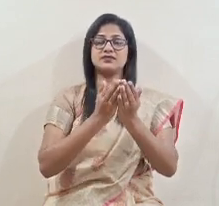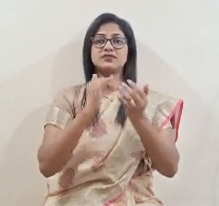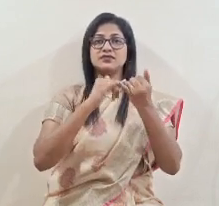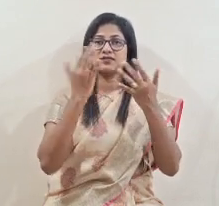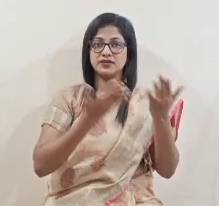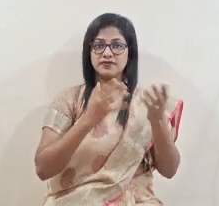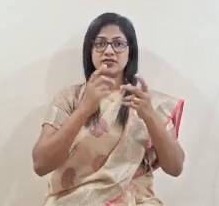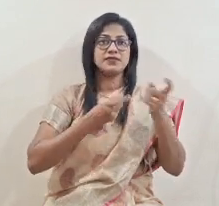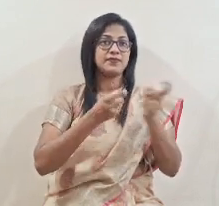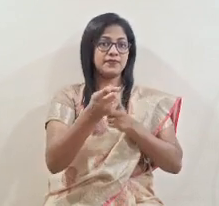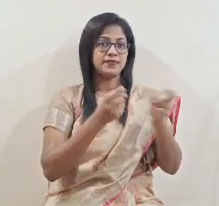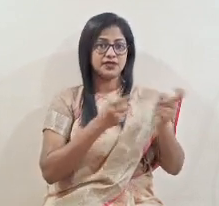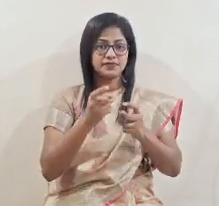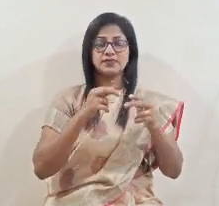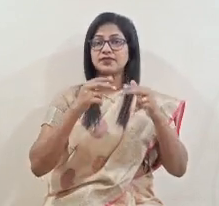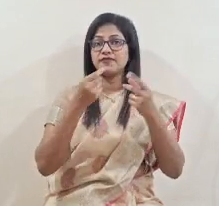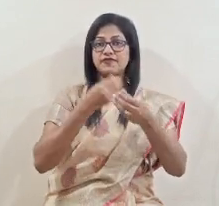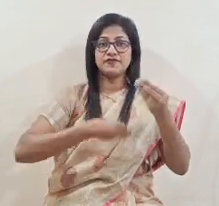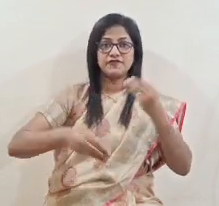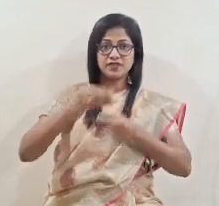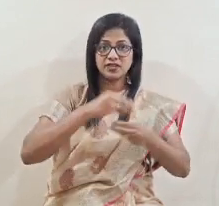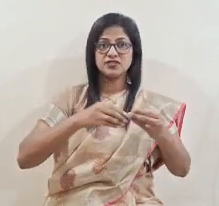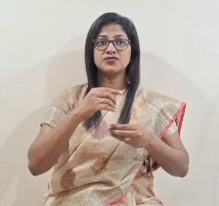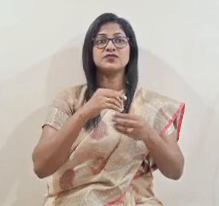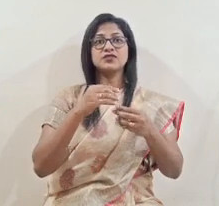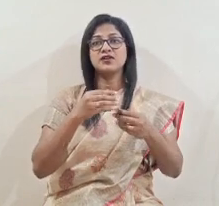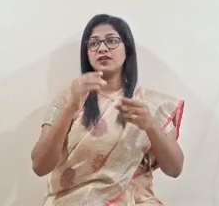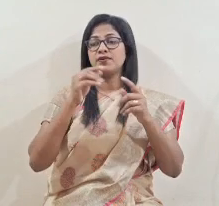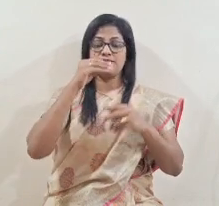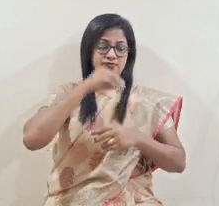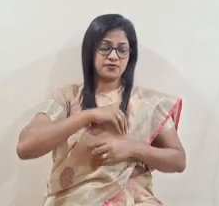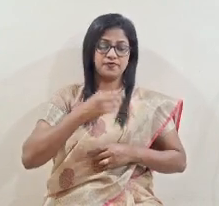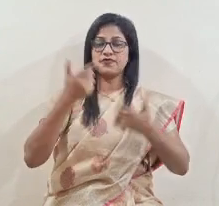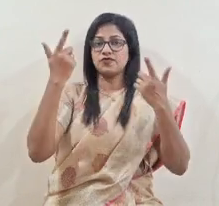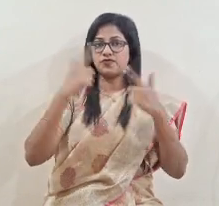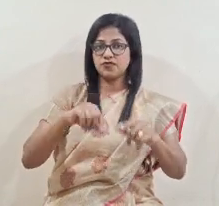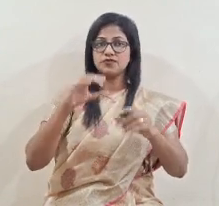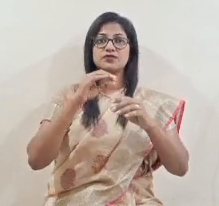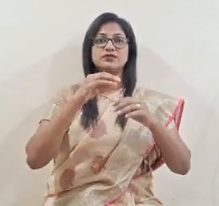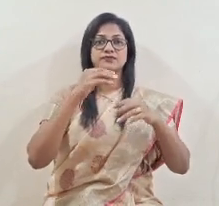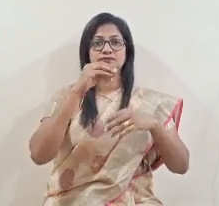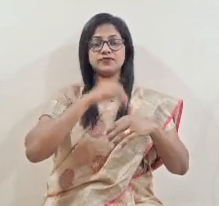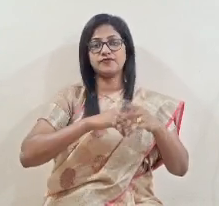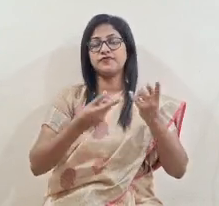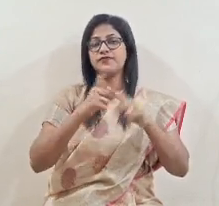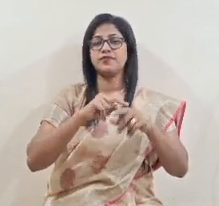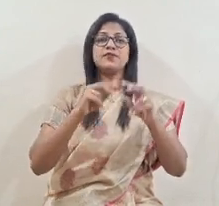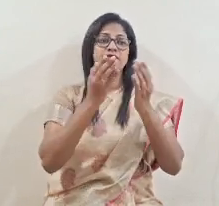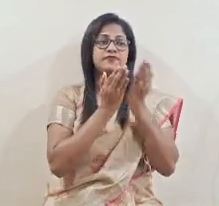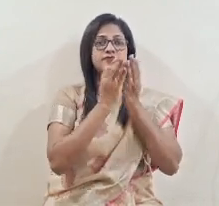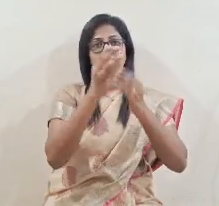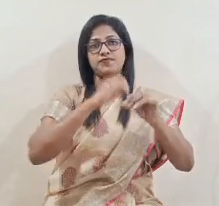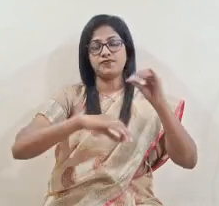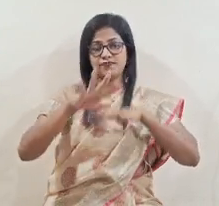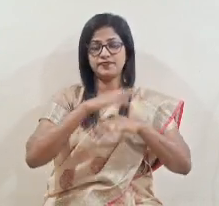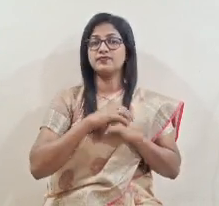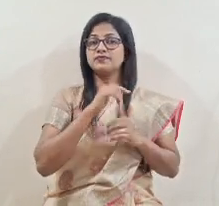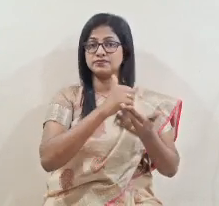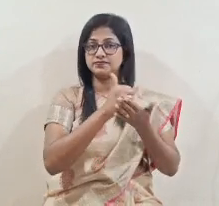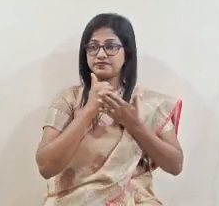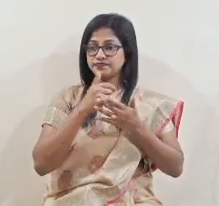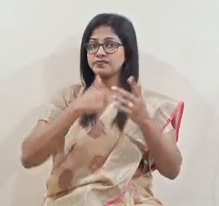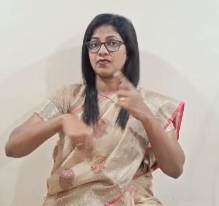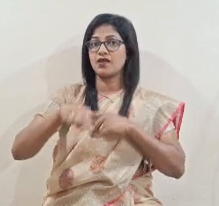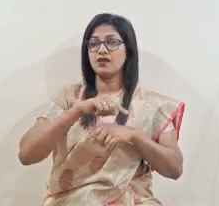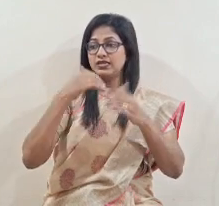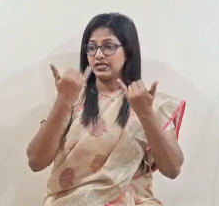the financial condition the profit or the loss made by the ferry operators will be studied. These 5 parameters will